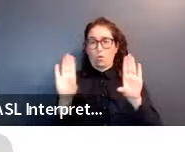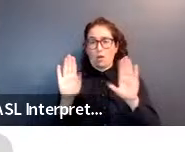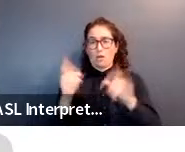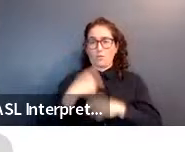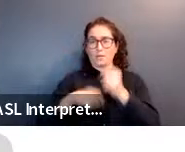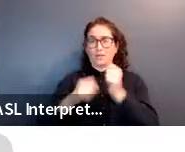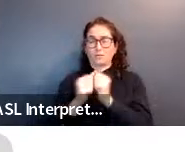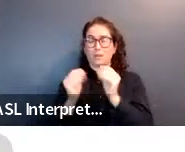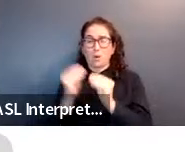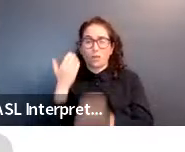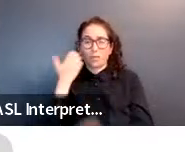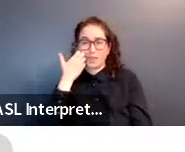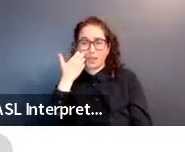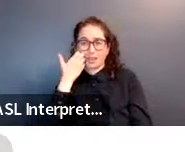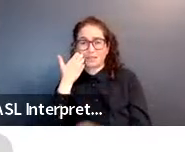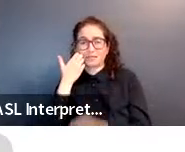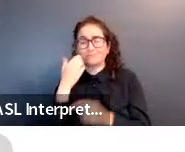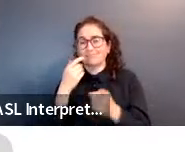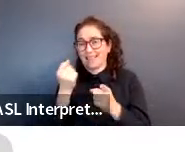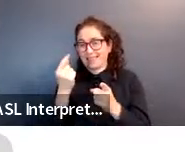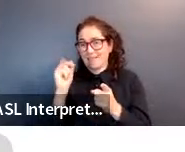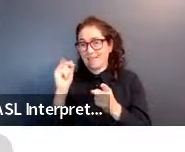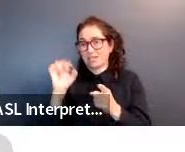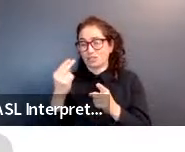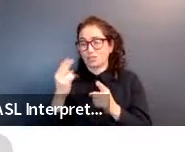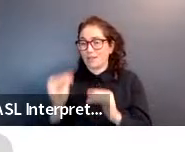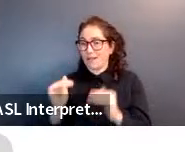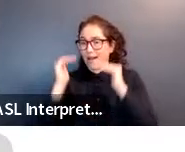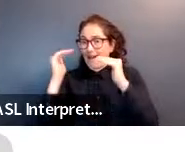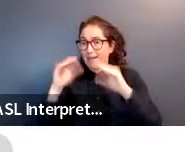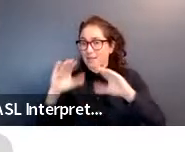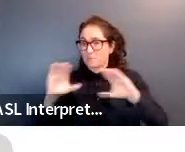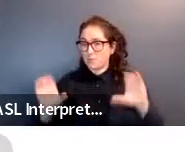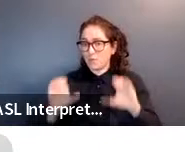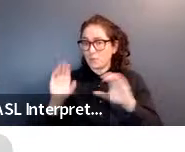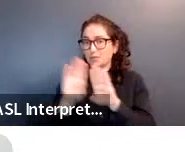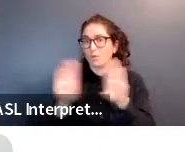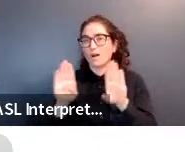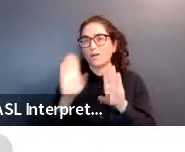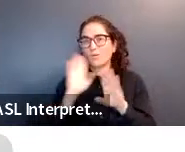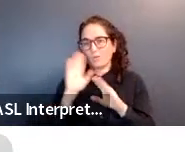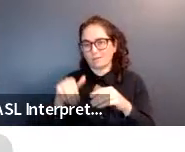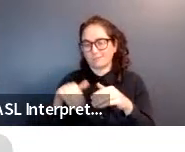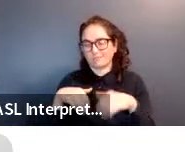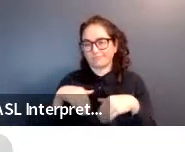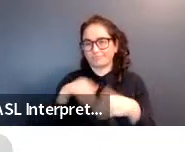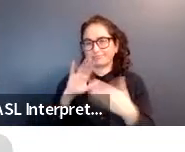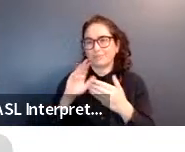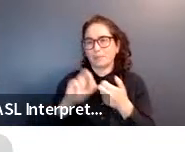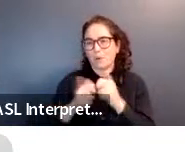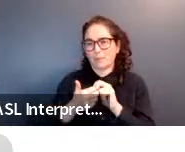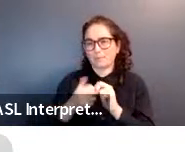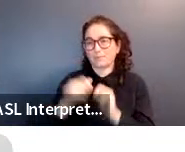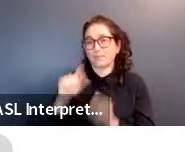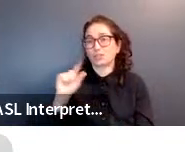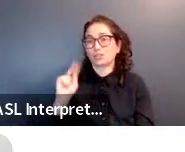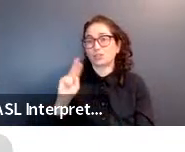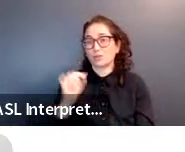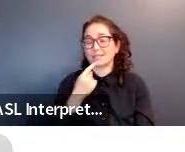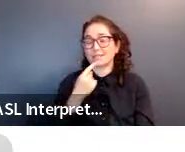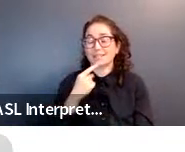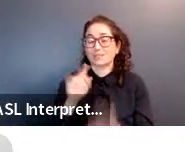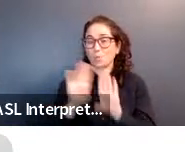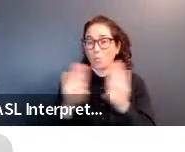a thicker, in this case 11-inch high-performance wall, they'll run into a problem. Zoning considers wall